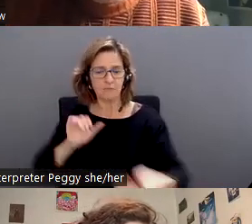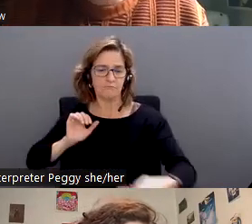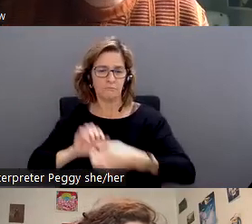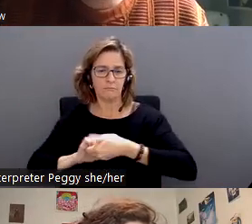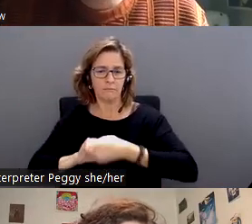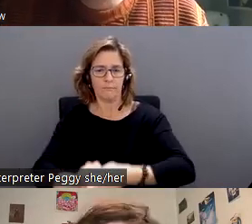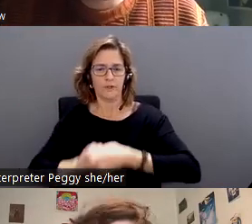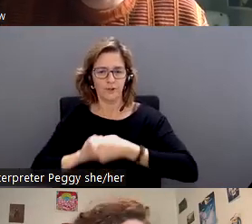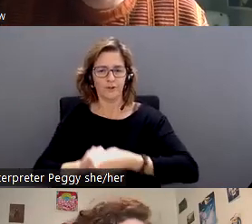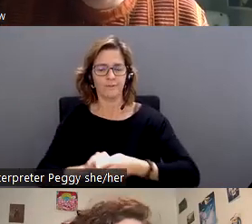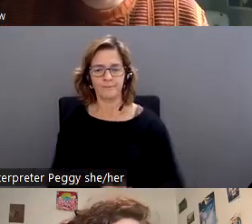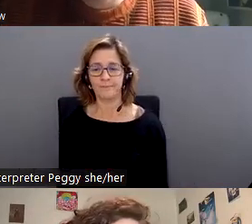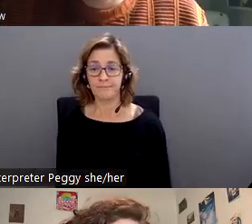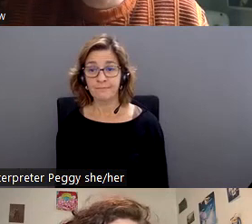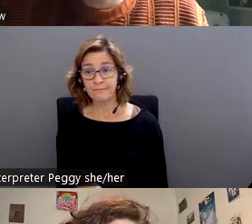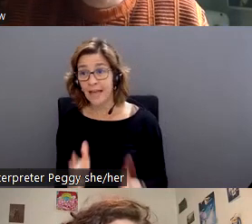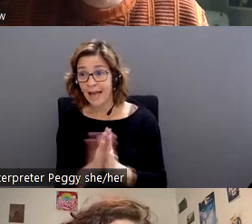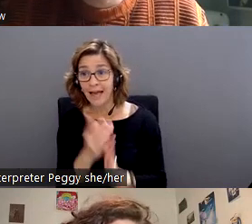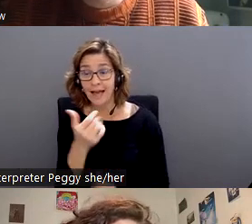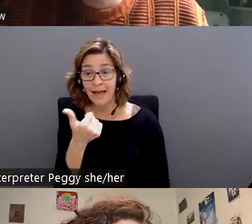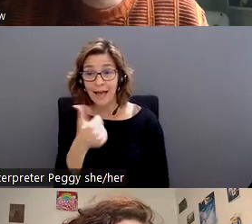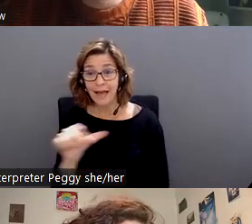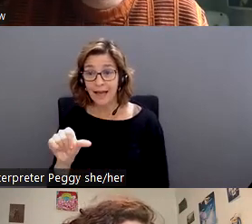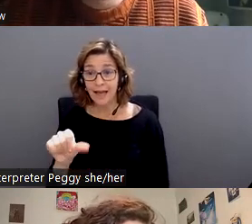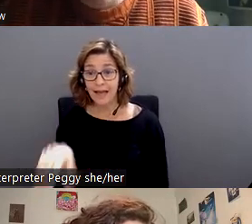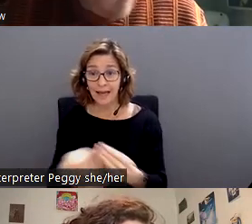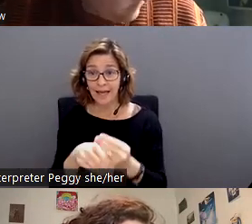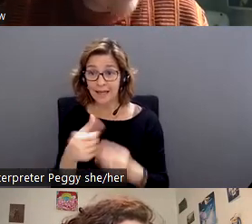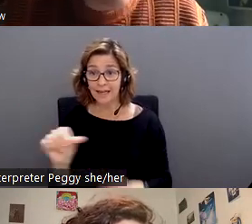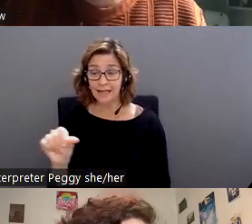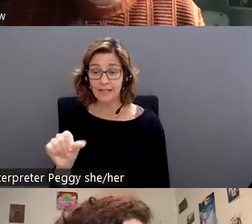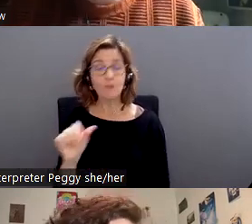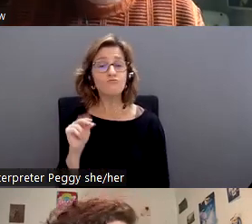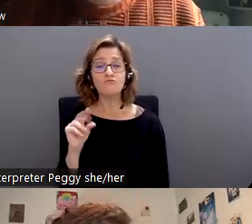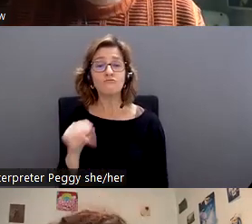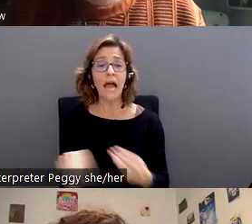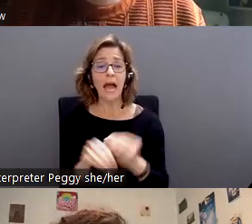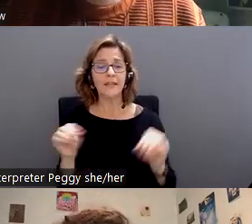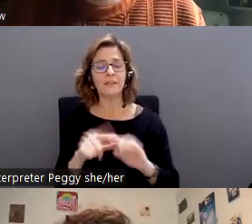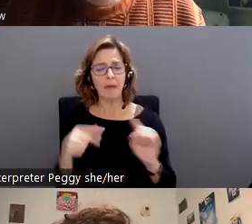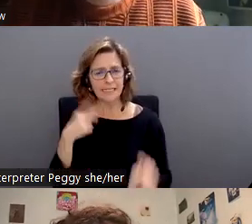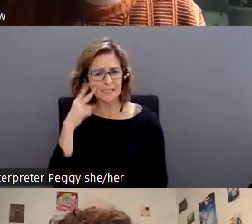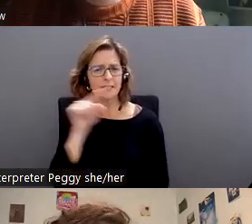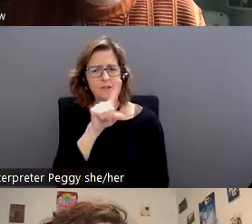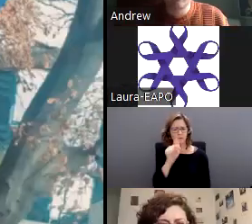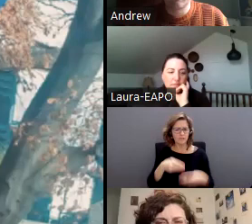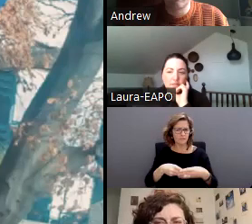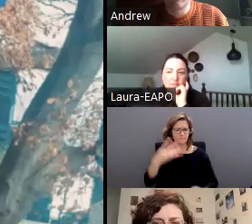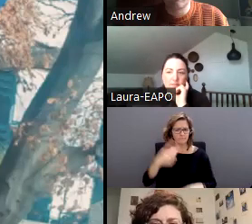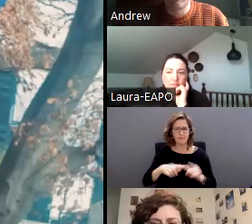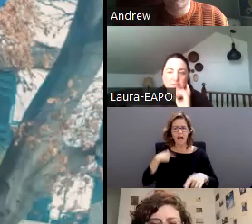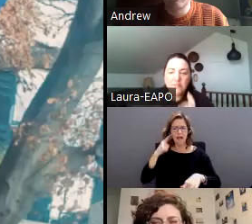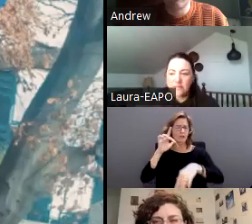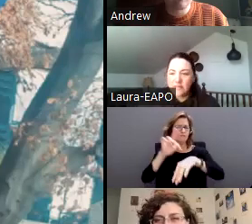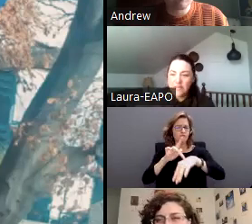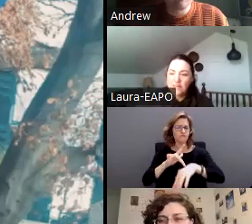terms of? No, I think I see that we have some questions in the chat, but I think, yeah, we kind of hit all the topics we were